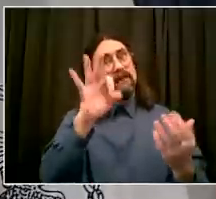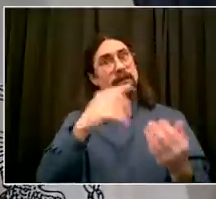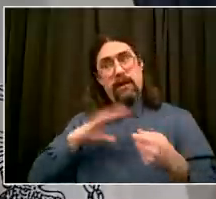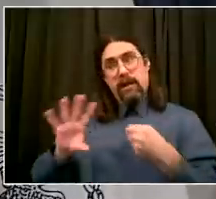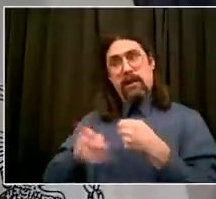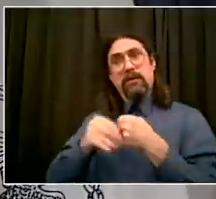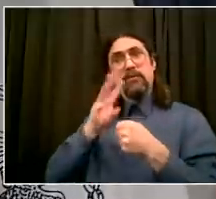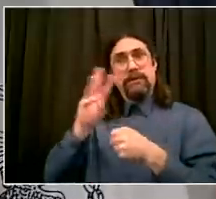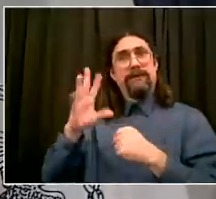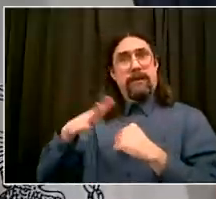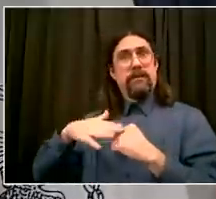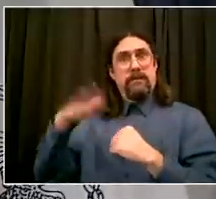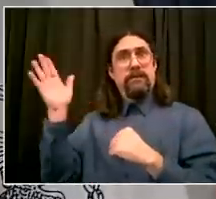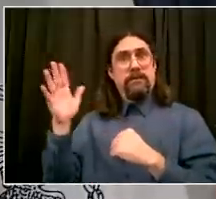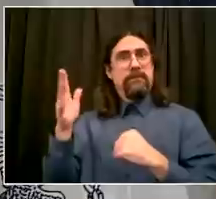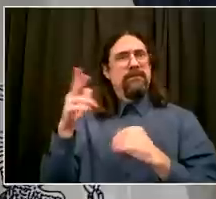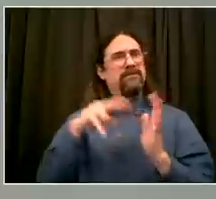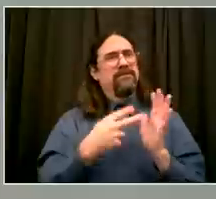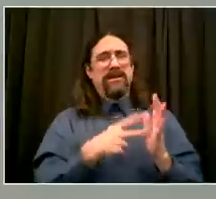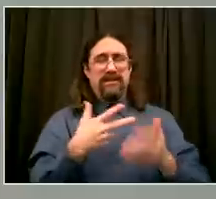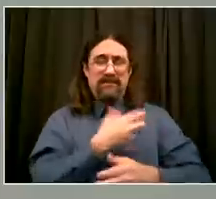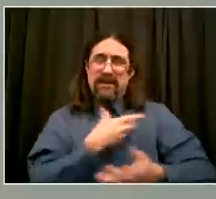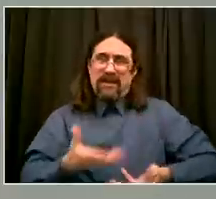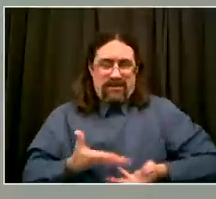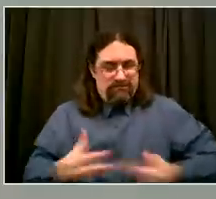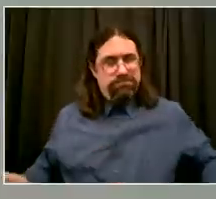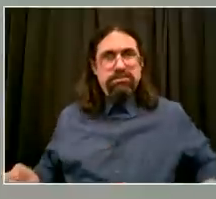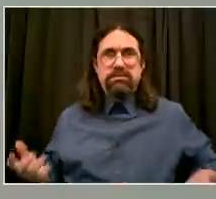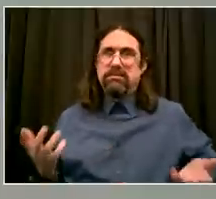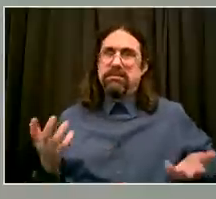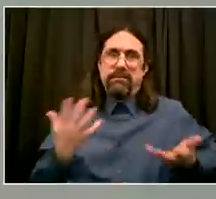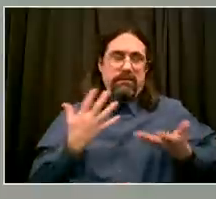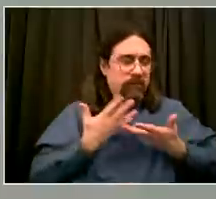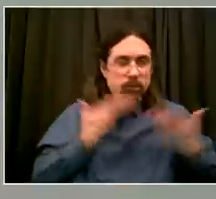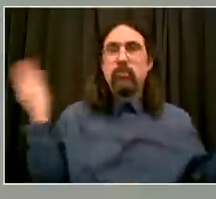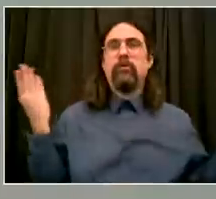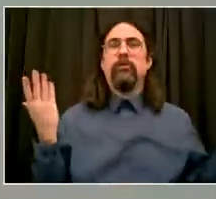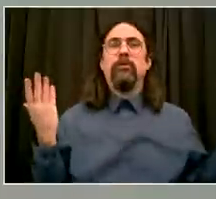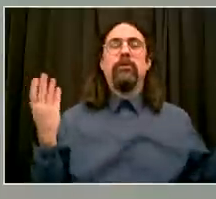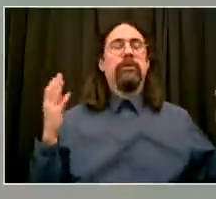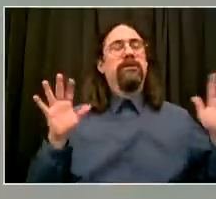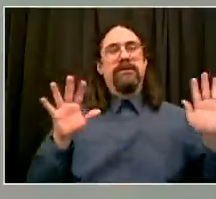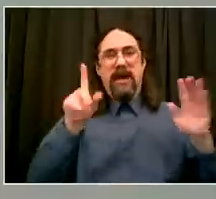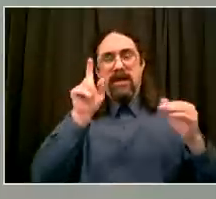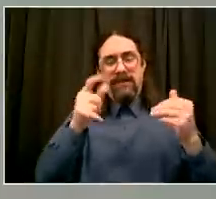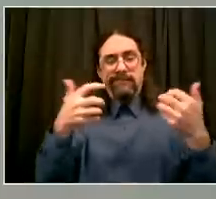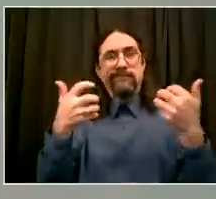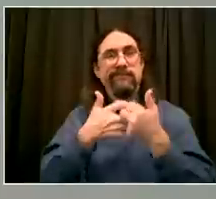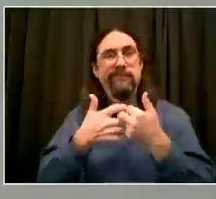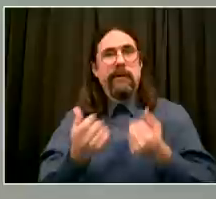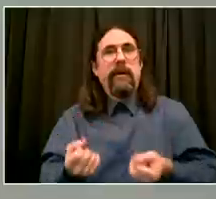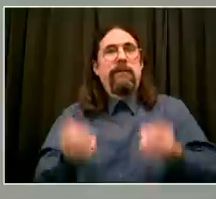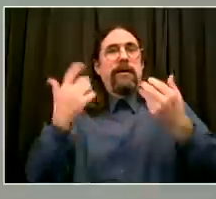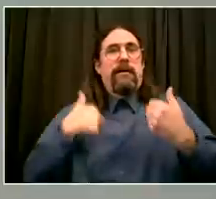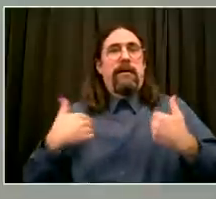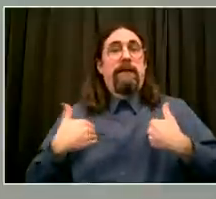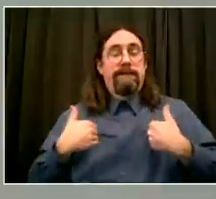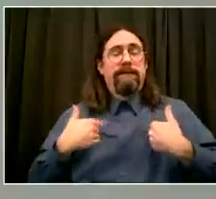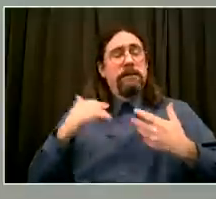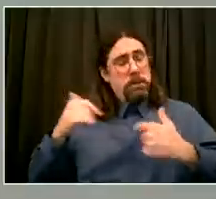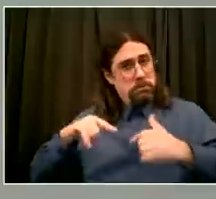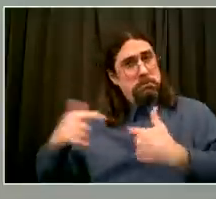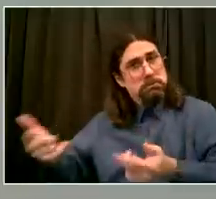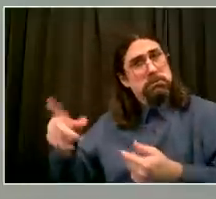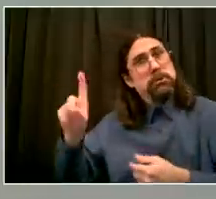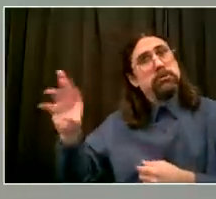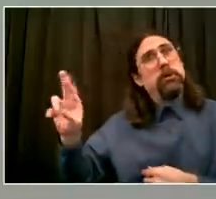Great. Thank you very much, Mr. Mayor, for the question. There is no perfect answer to this question. We're in a situation where